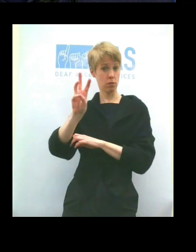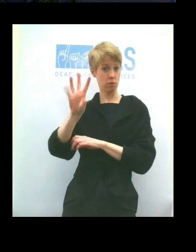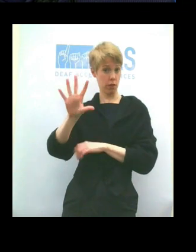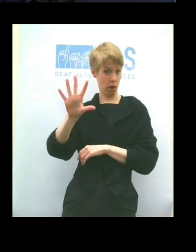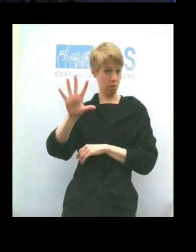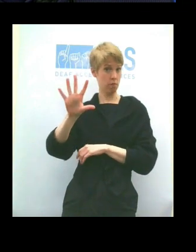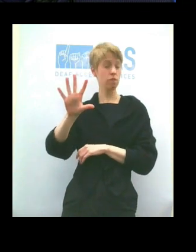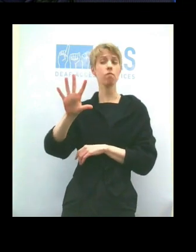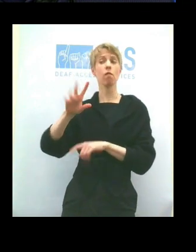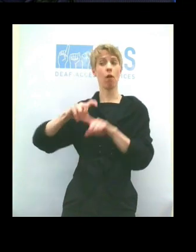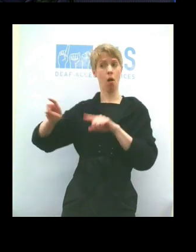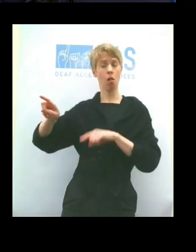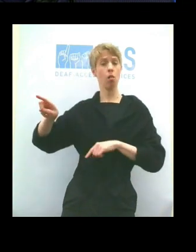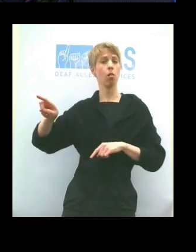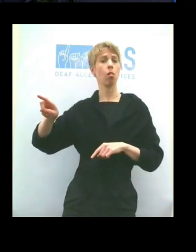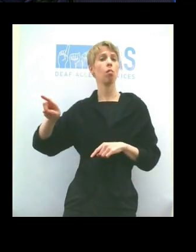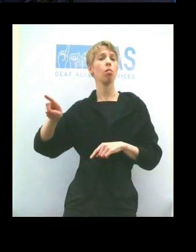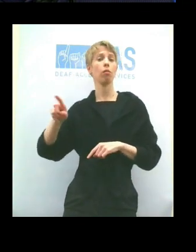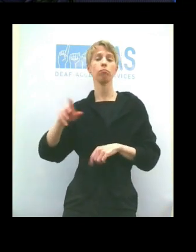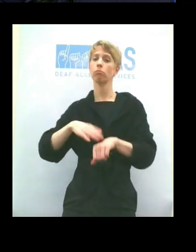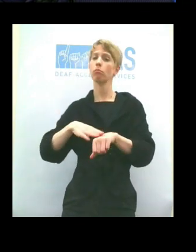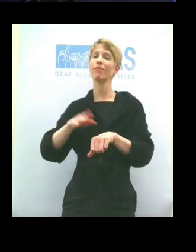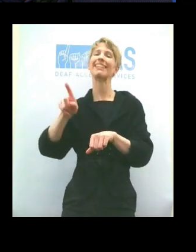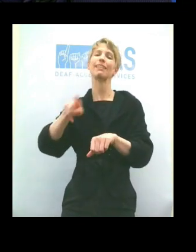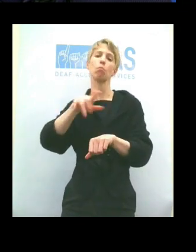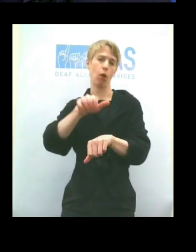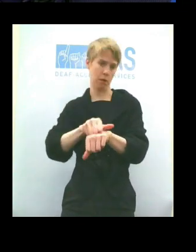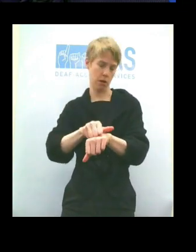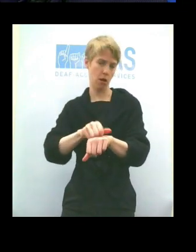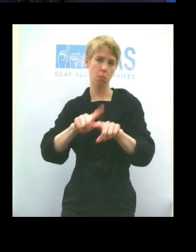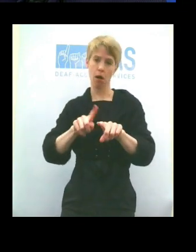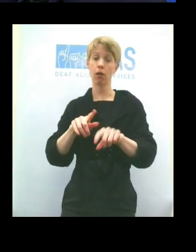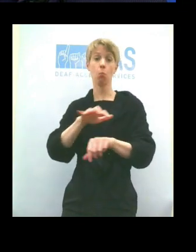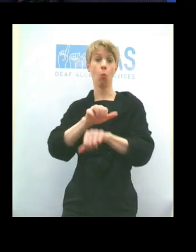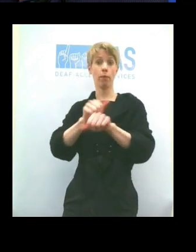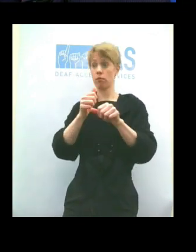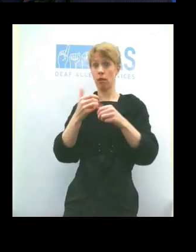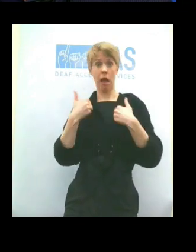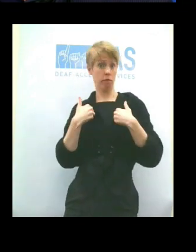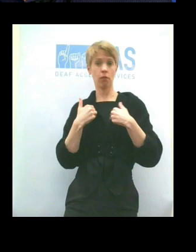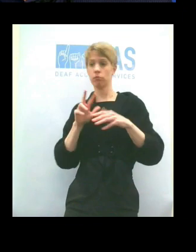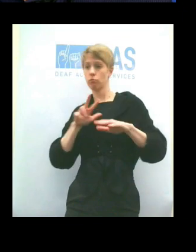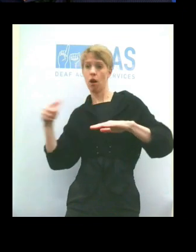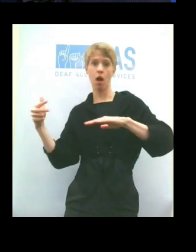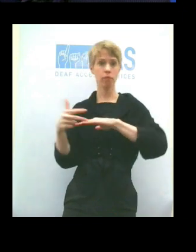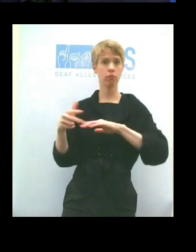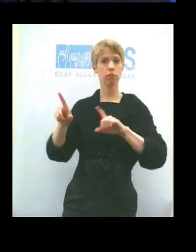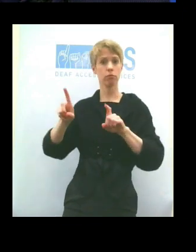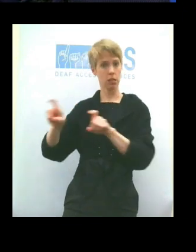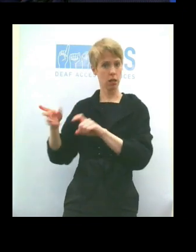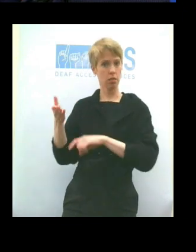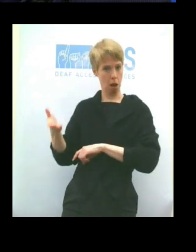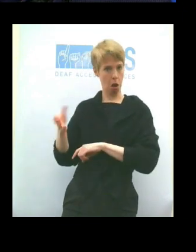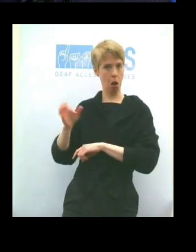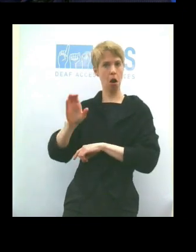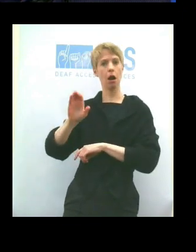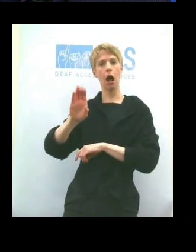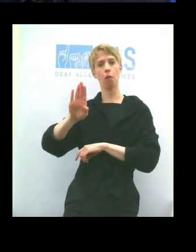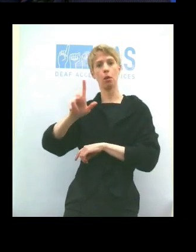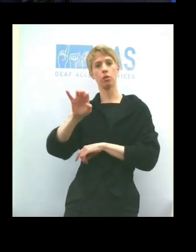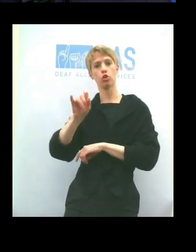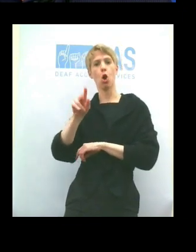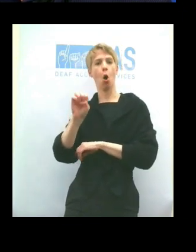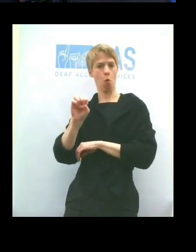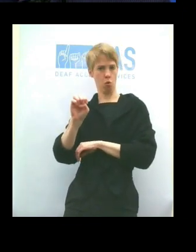888-364-3065, and it is by appointment only, but you can drive right in, drive right out, and be tested at the Cobblestone District on Perry Street in the